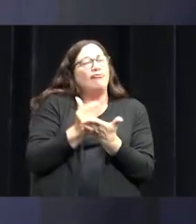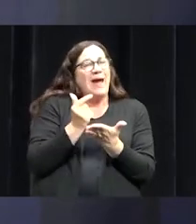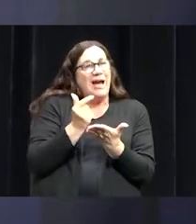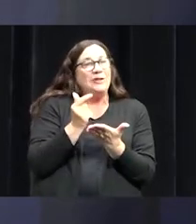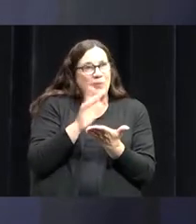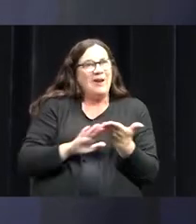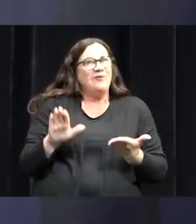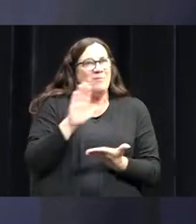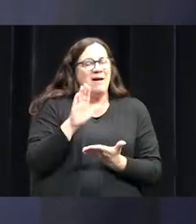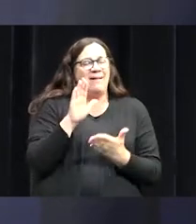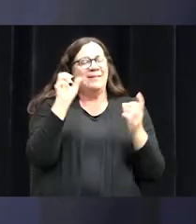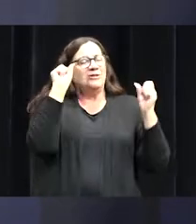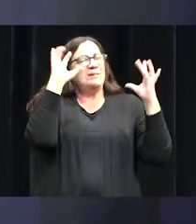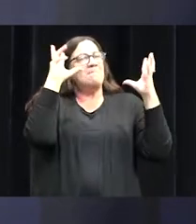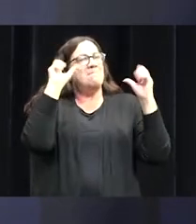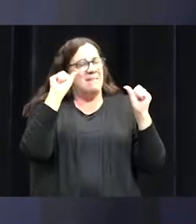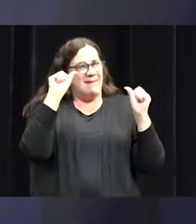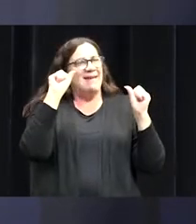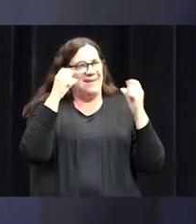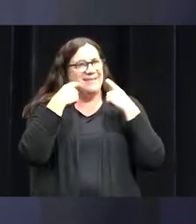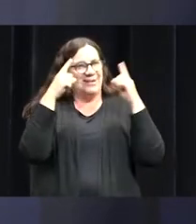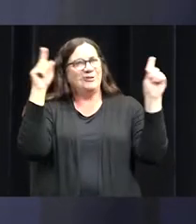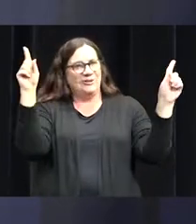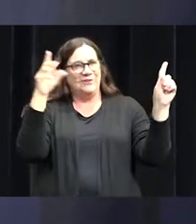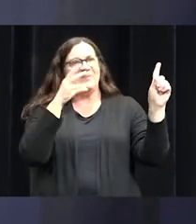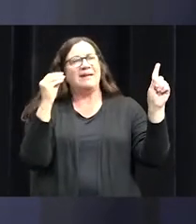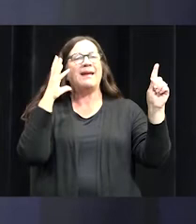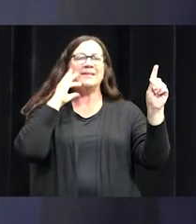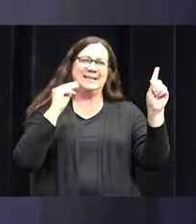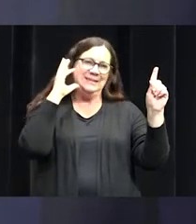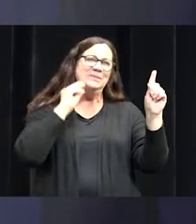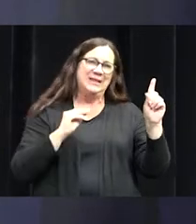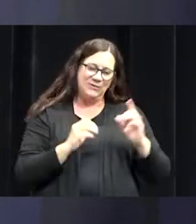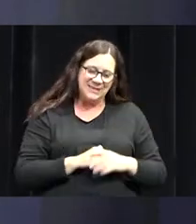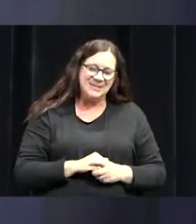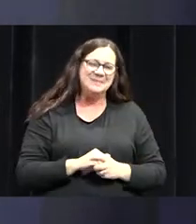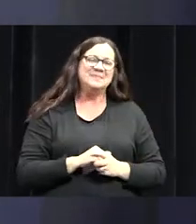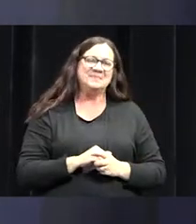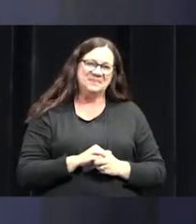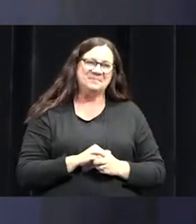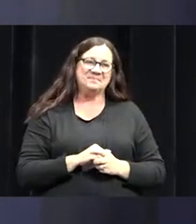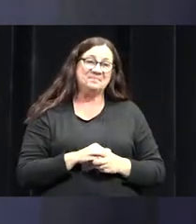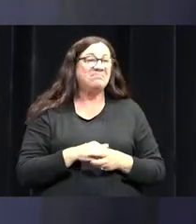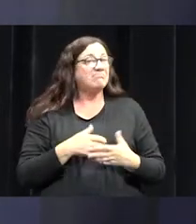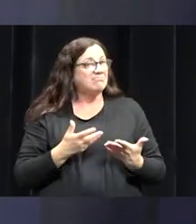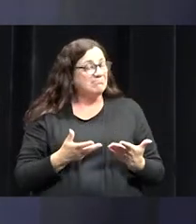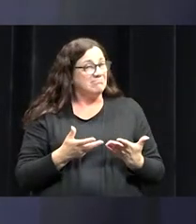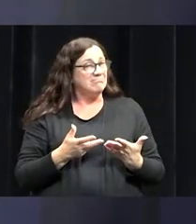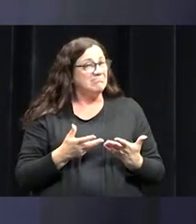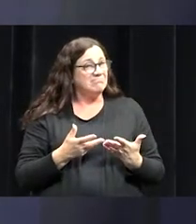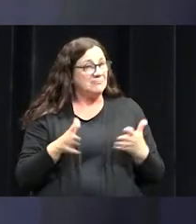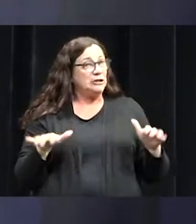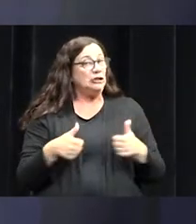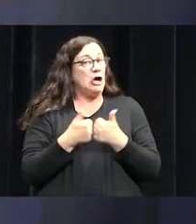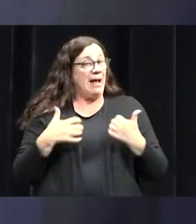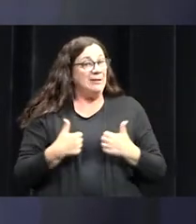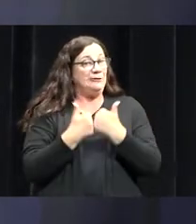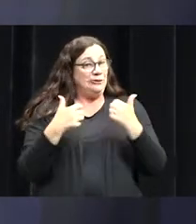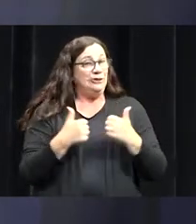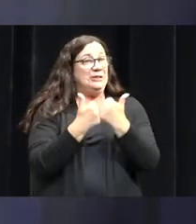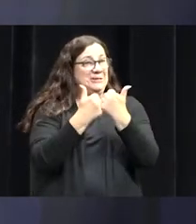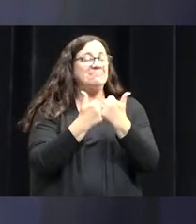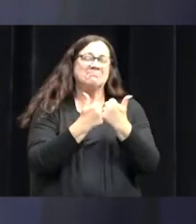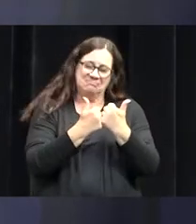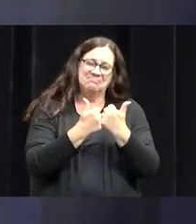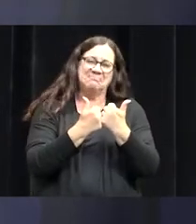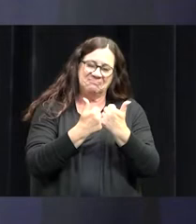college is an amazing achievement and experience and while there may have been challenges along the